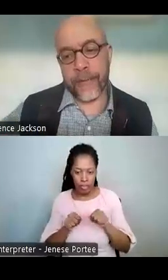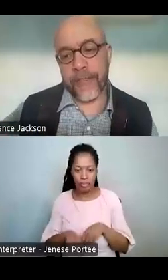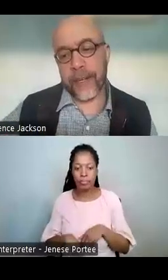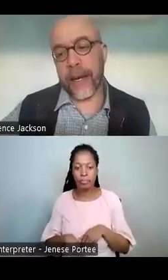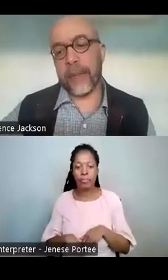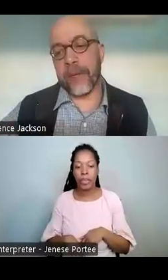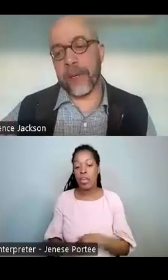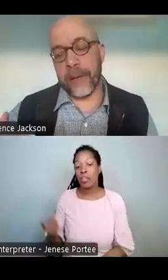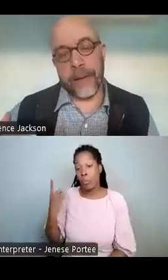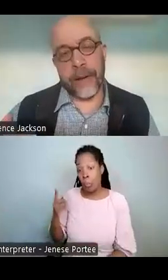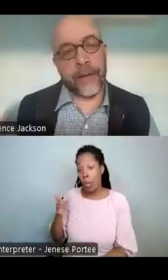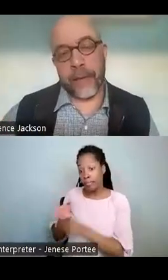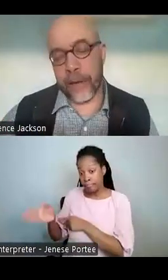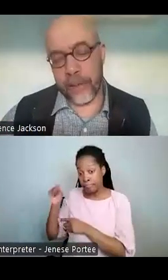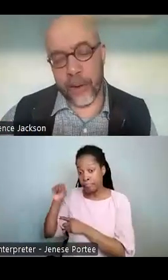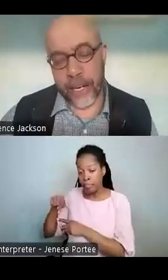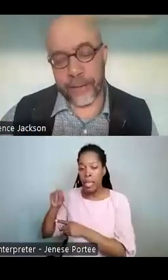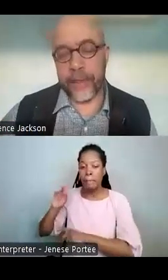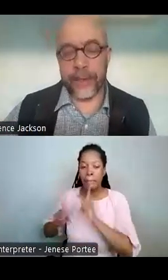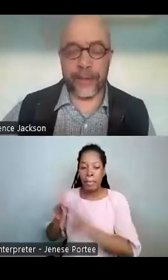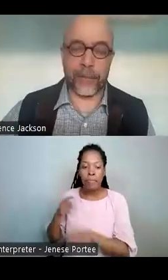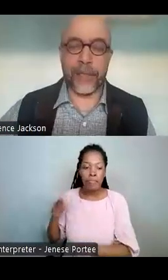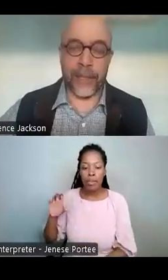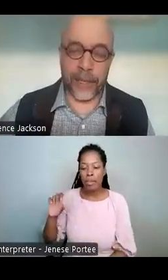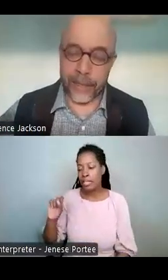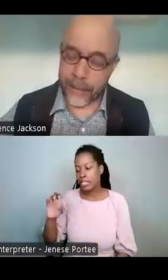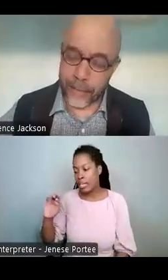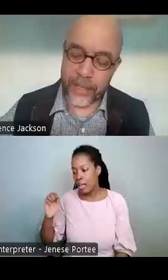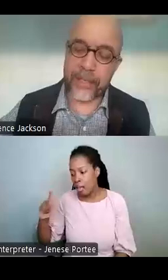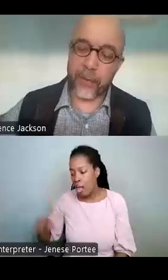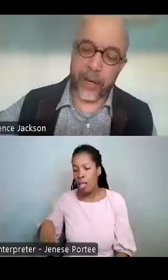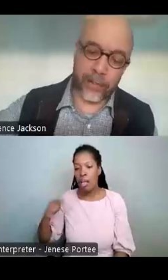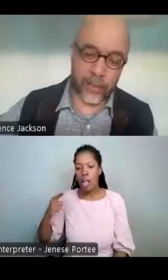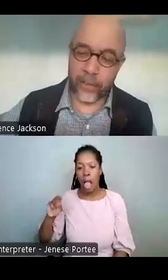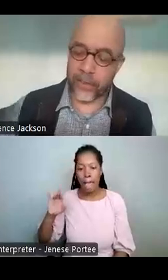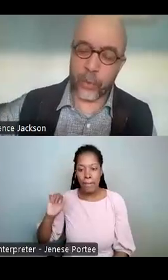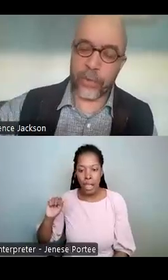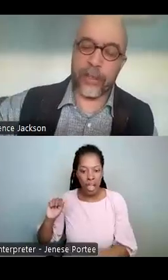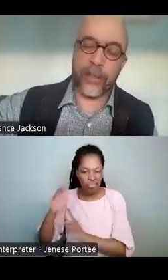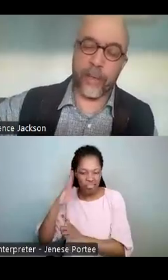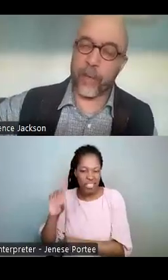from Senegambia, like I've done some DNA testing, right?